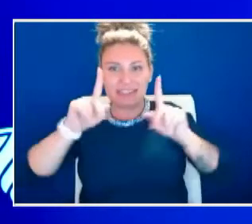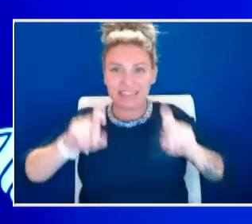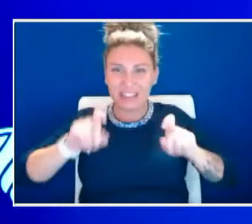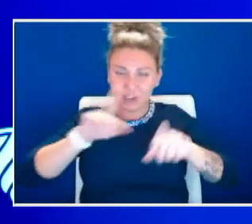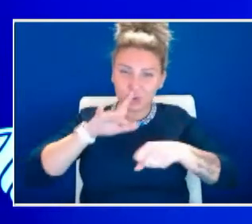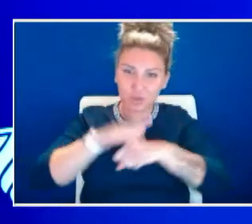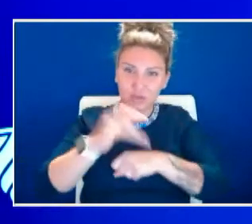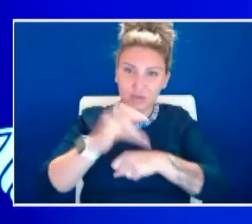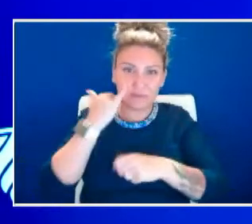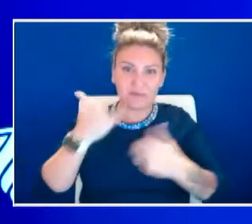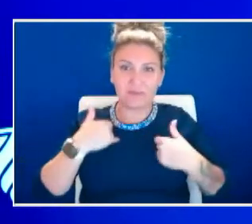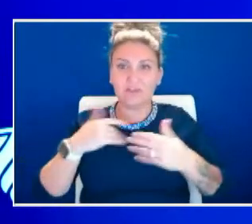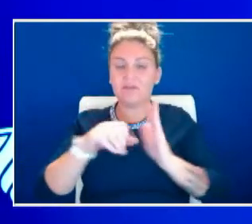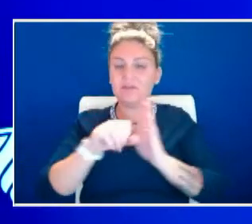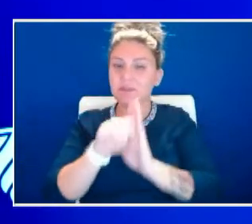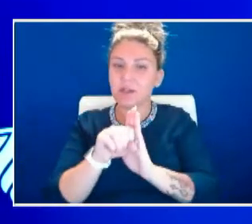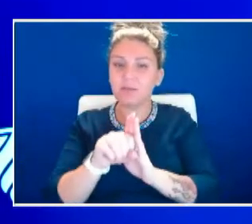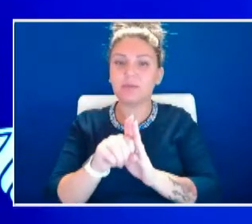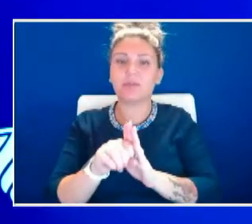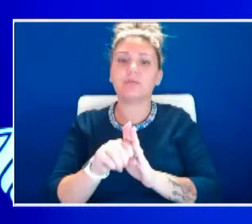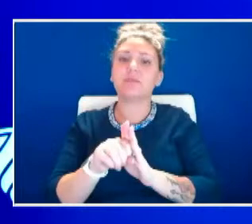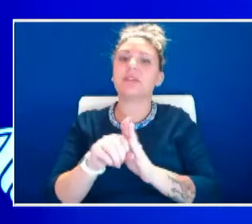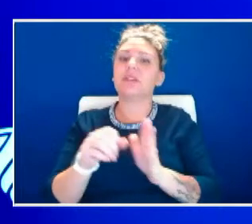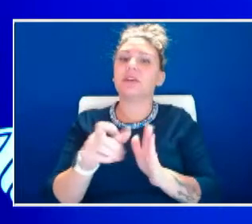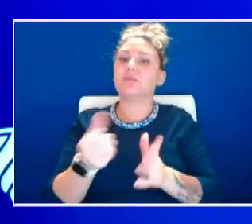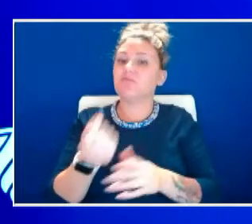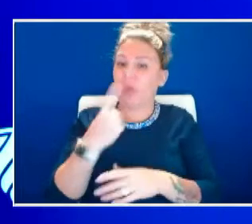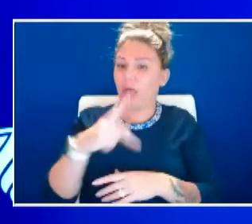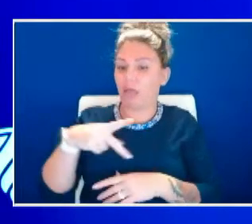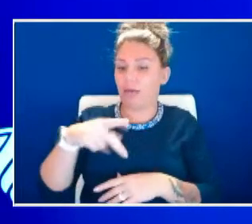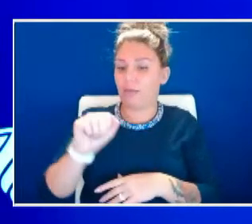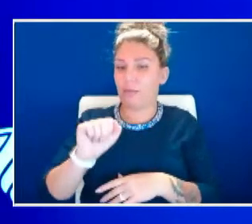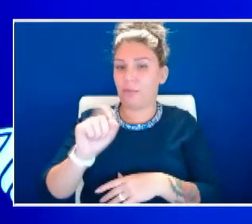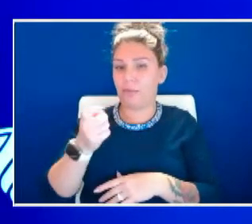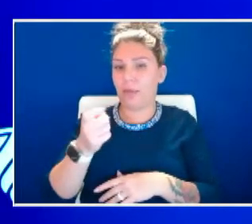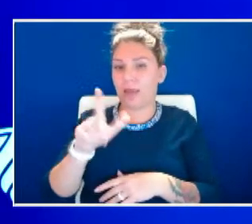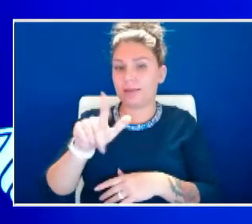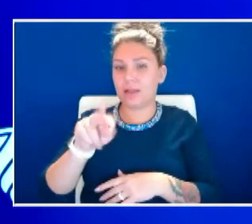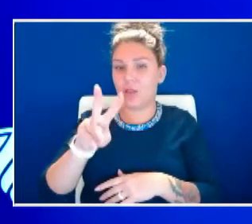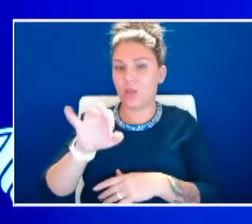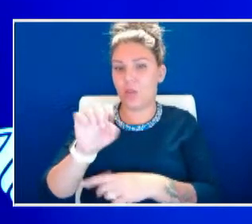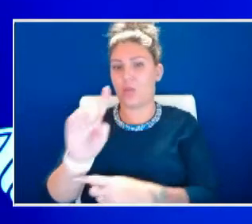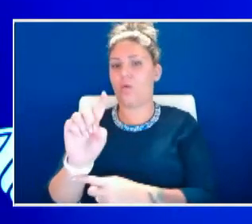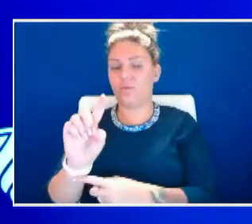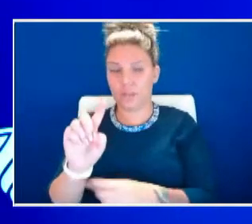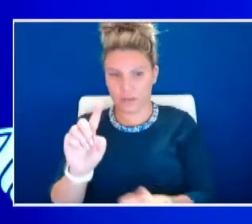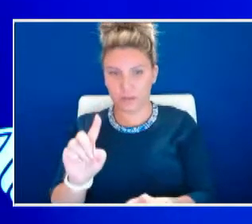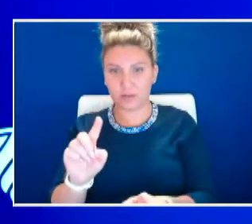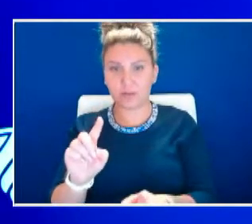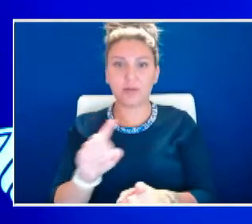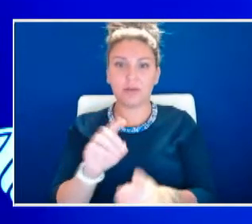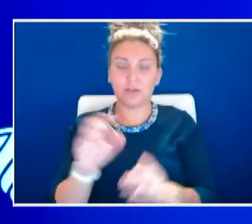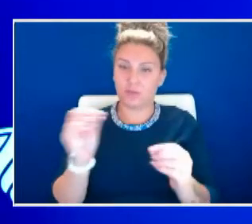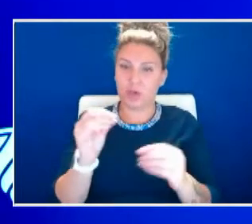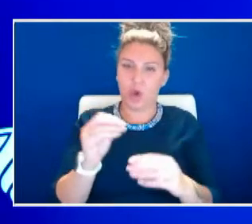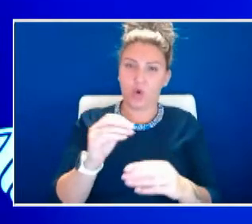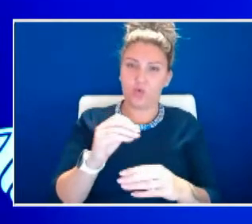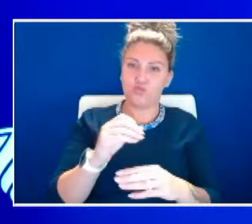have symptoms. Getting on Paxlovid. As of yet, Paxlovid has not, we haven't seen any resistance for